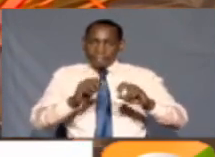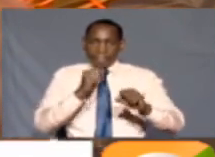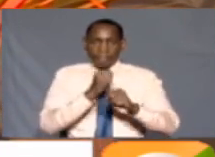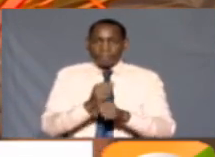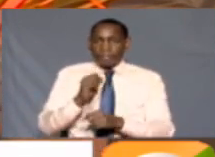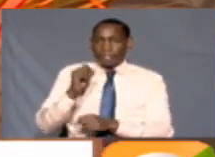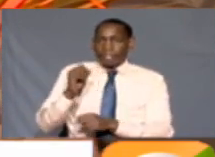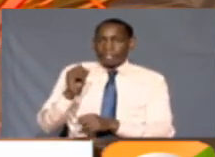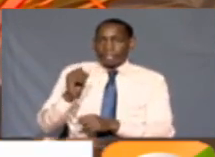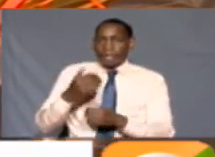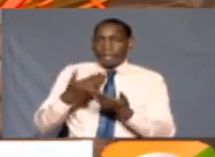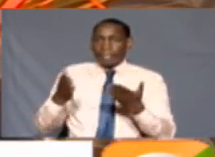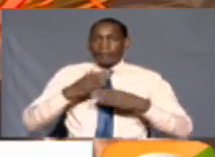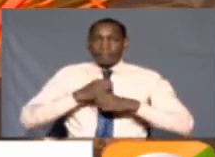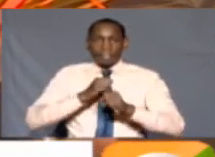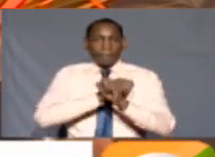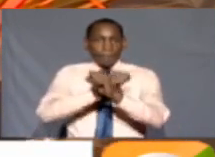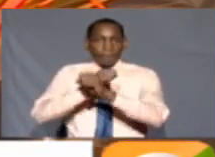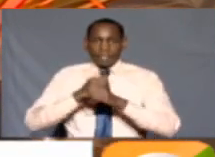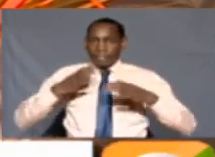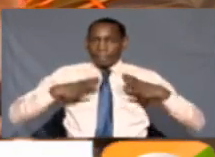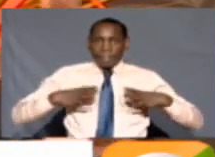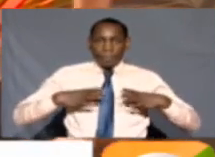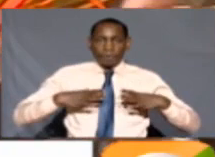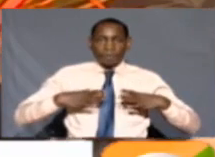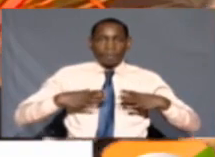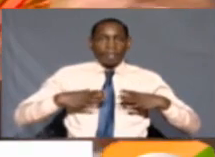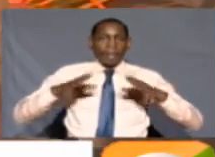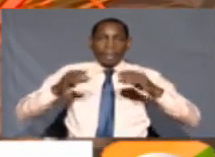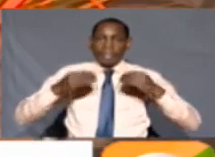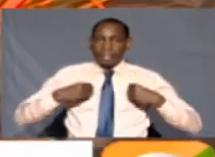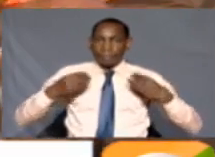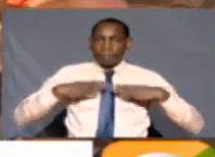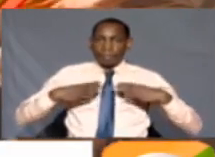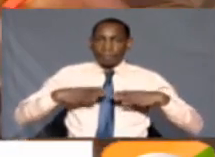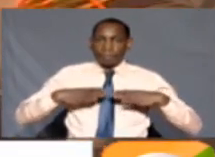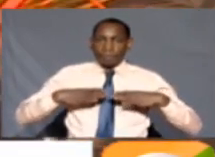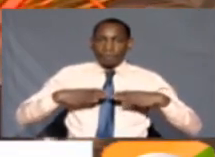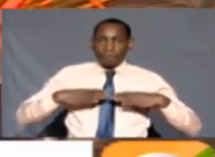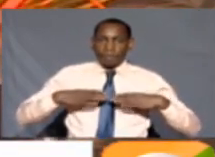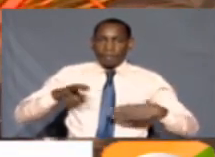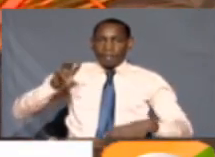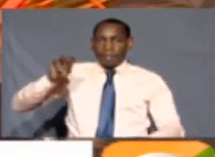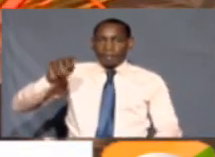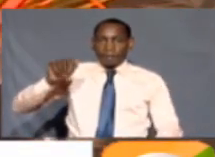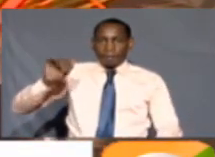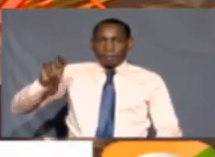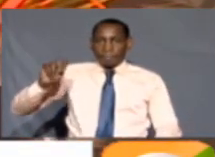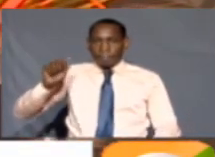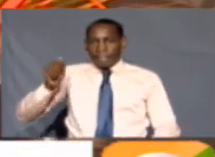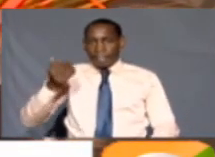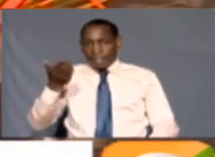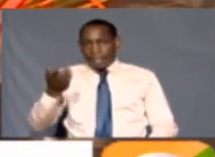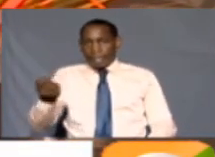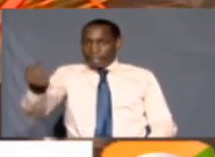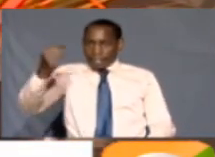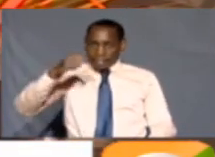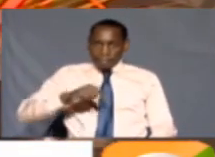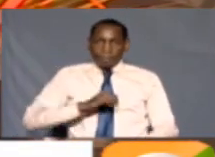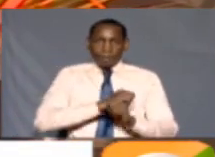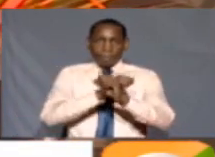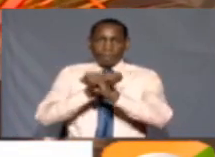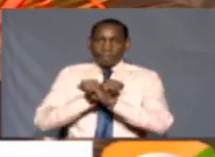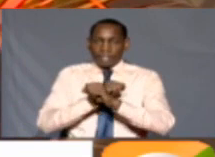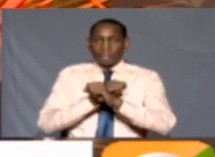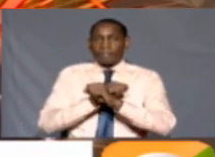human rights organizations are protective of citizens, we will allow people like Beatrice Maina, I just want to acknowledge her also, they will come forward and they will protect